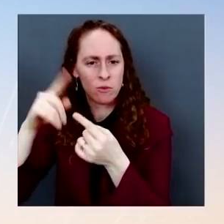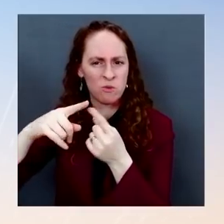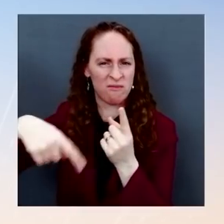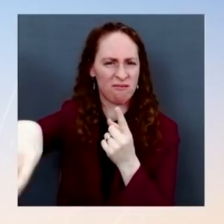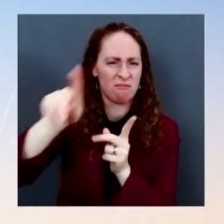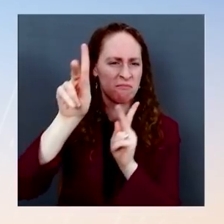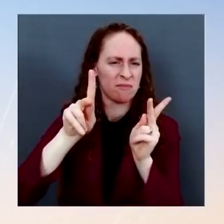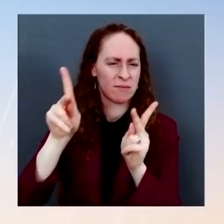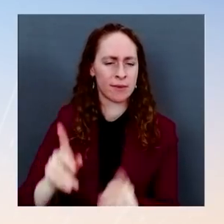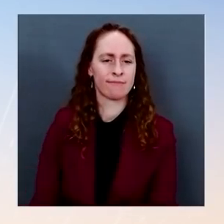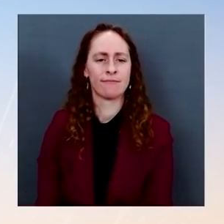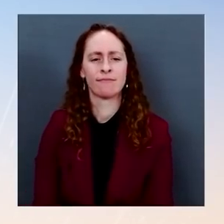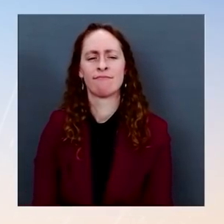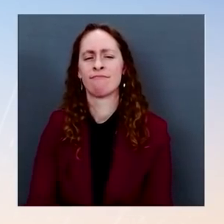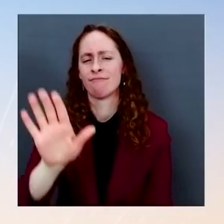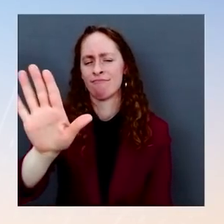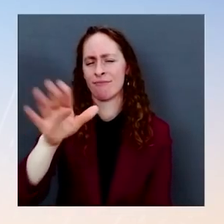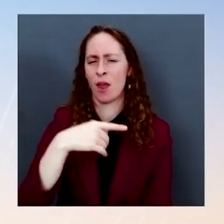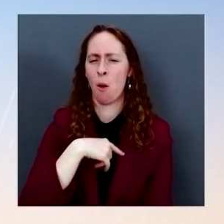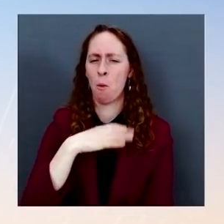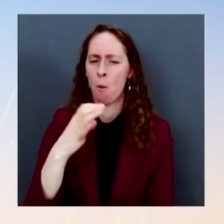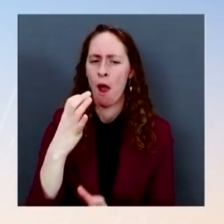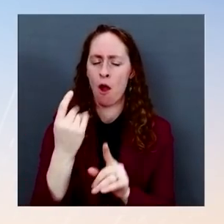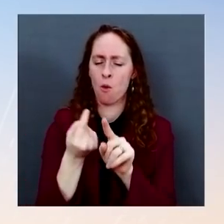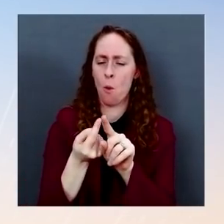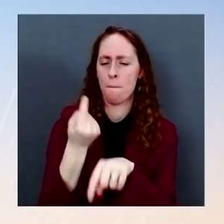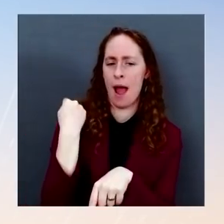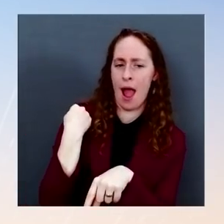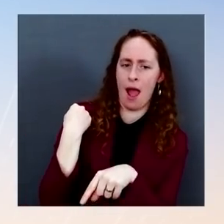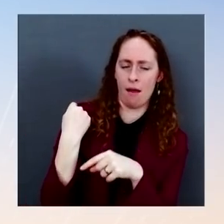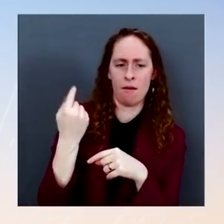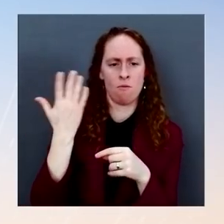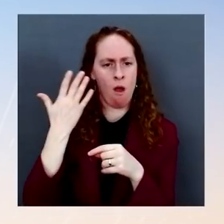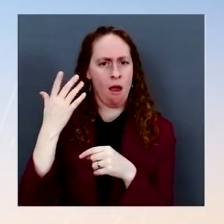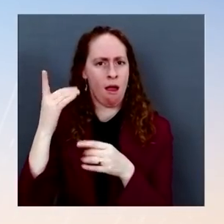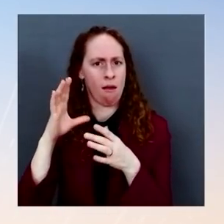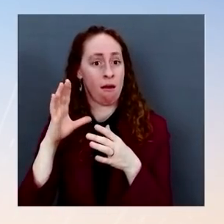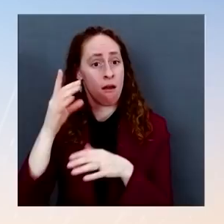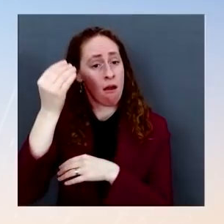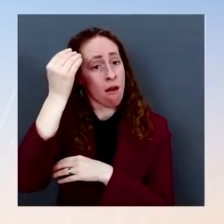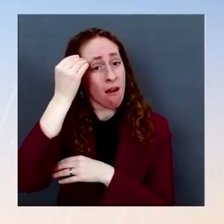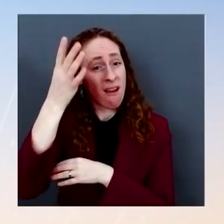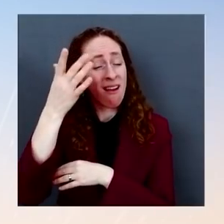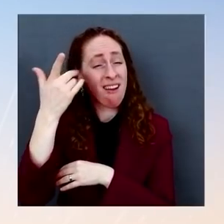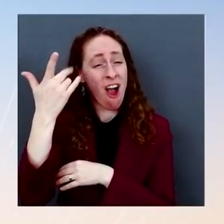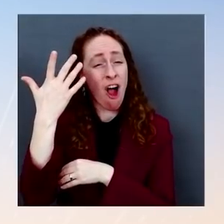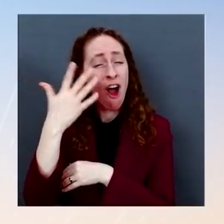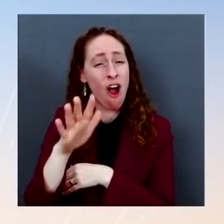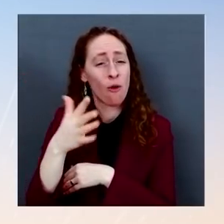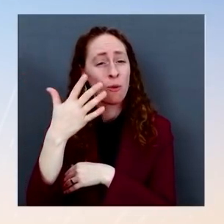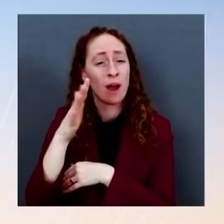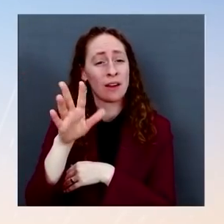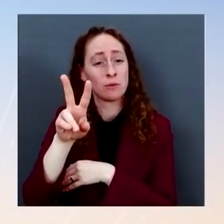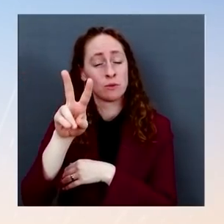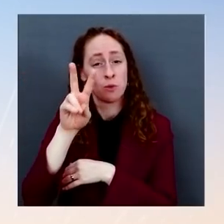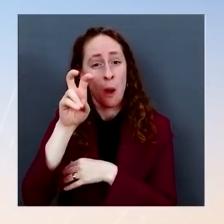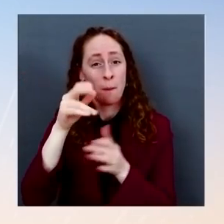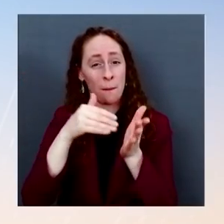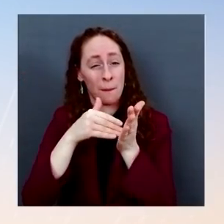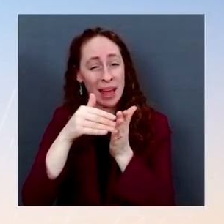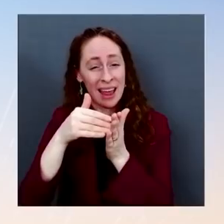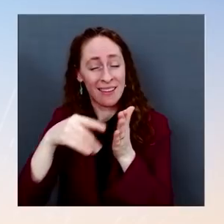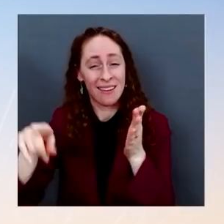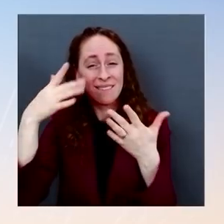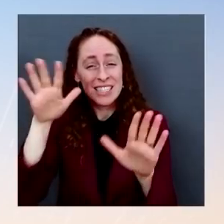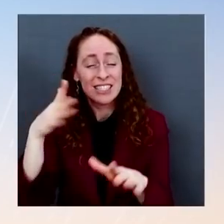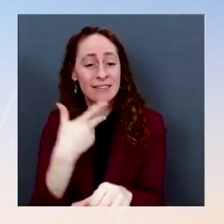about this tomorrow. 200 million Americans are vaccinated now. That is a stark difference from where we were a year ago. You'll hear the president again talk more about